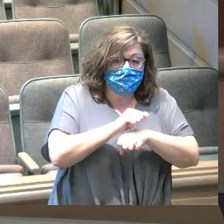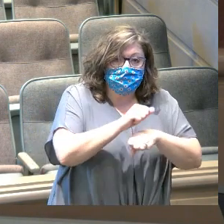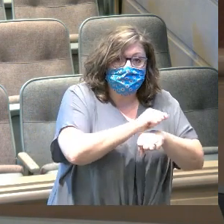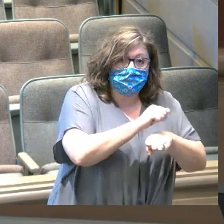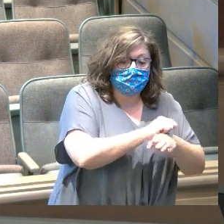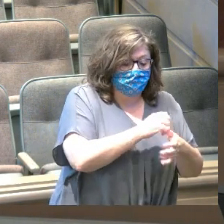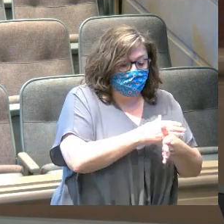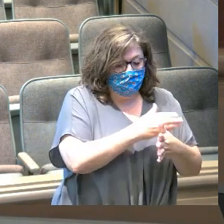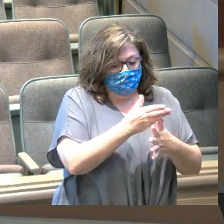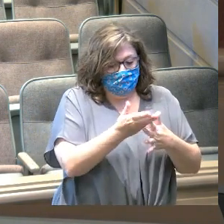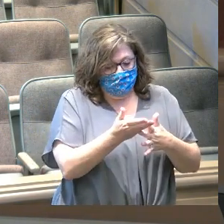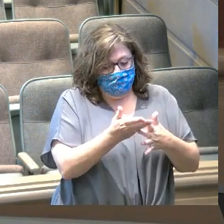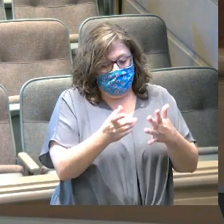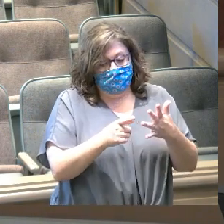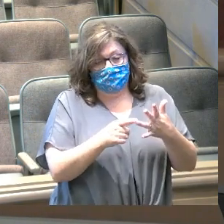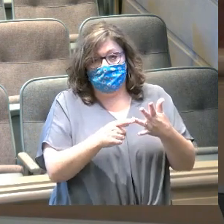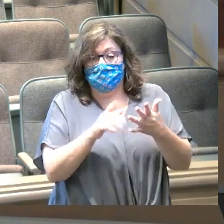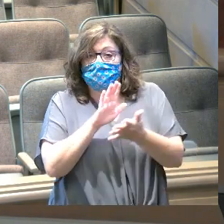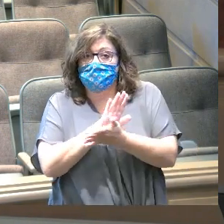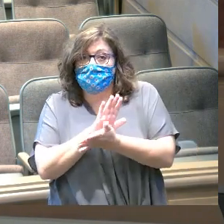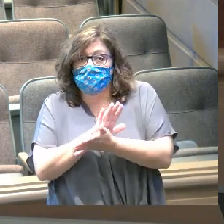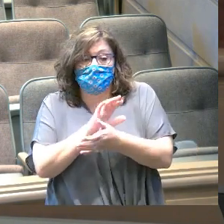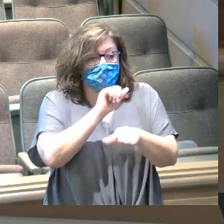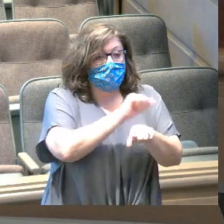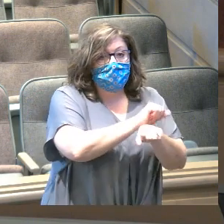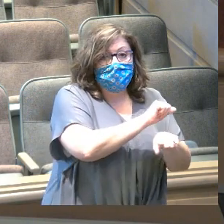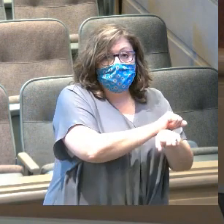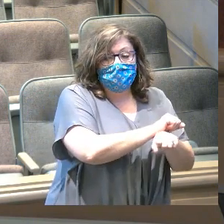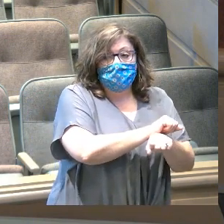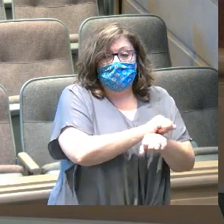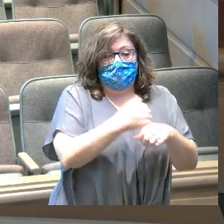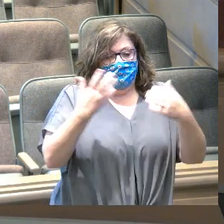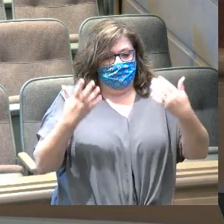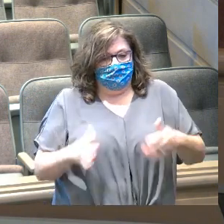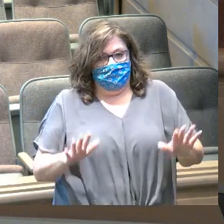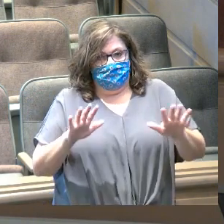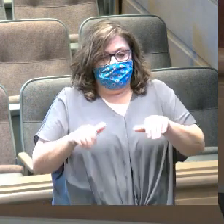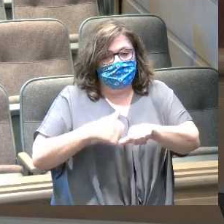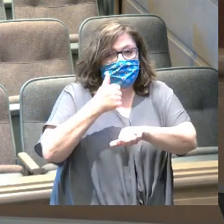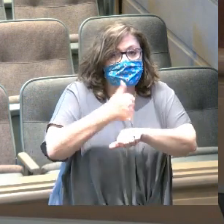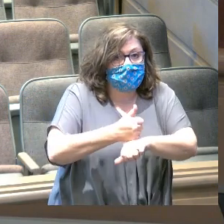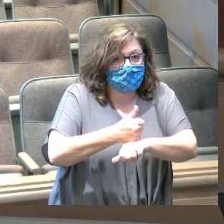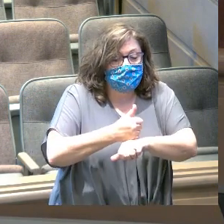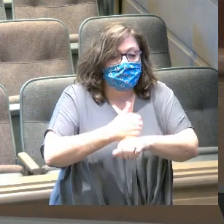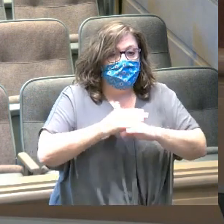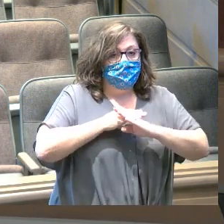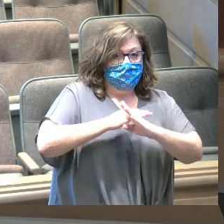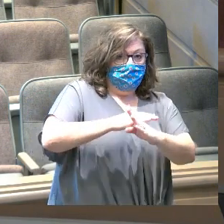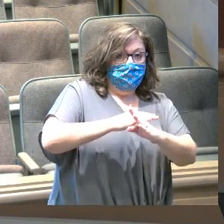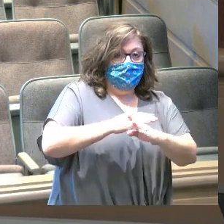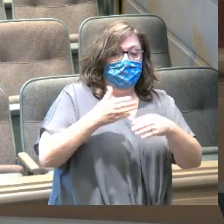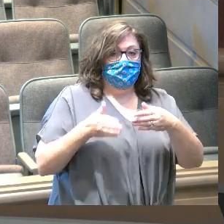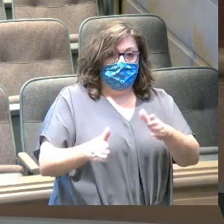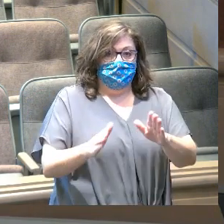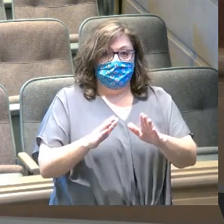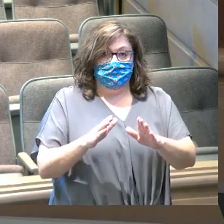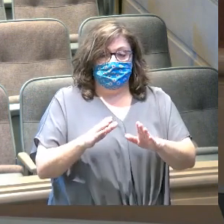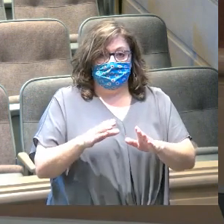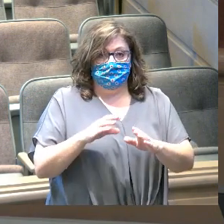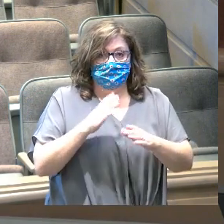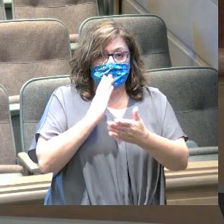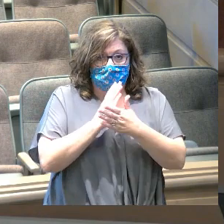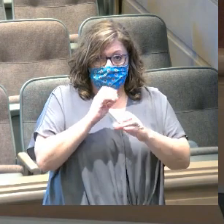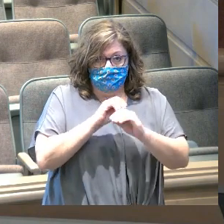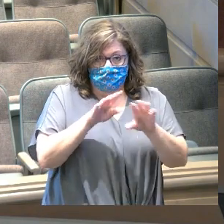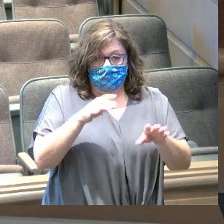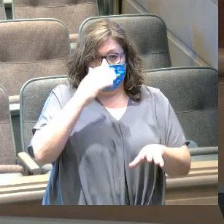Schools, workplaces, and other essential places have established preventative measures. Okay, the school